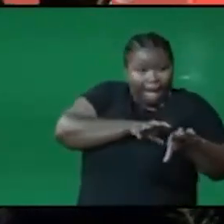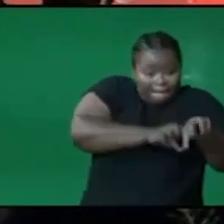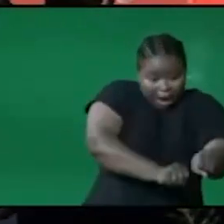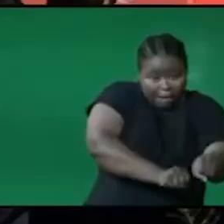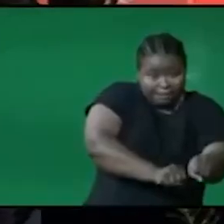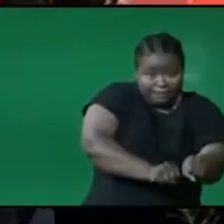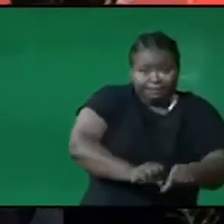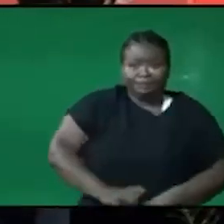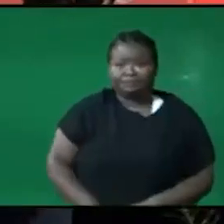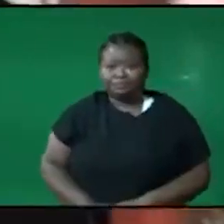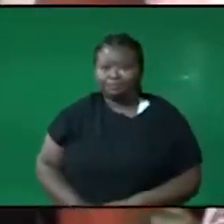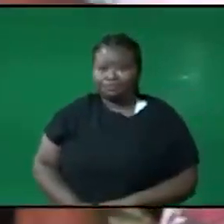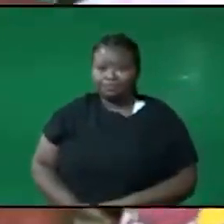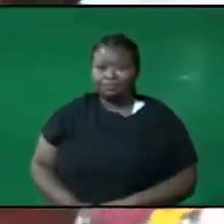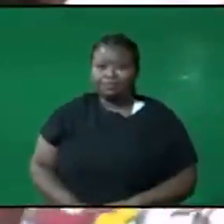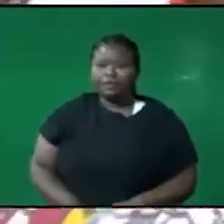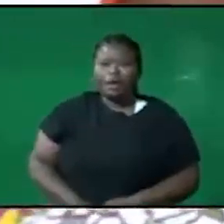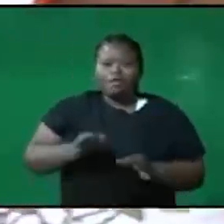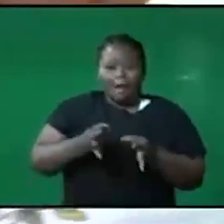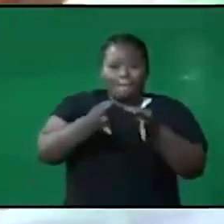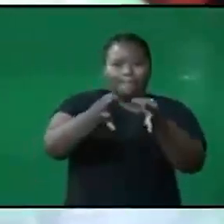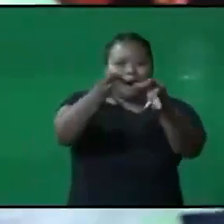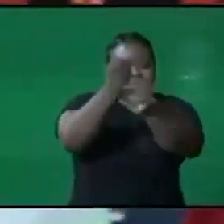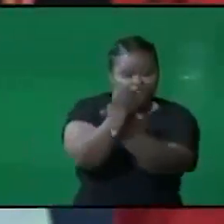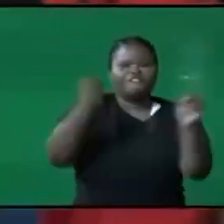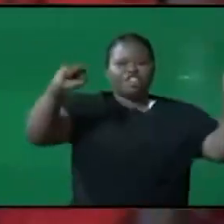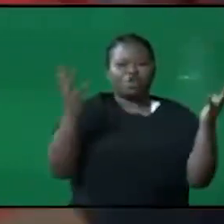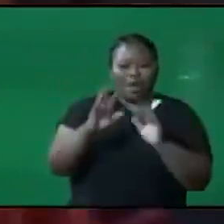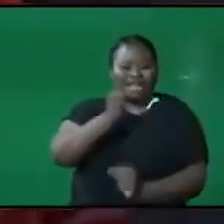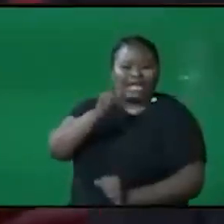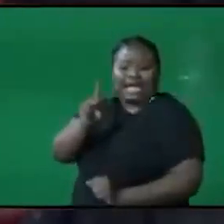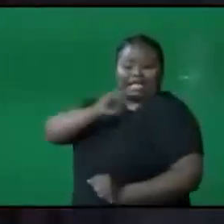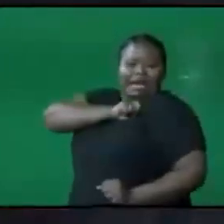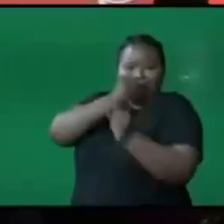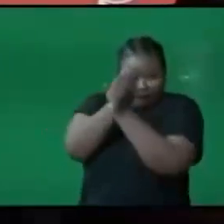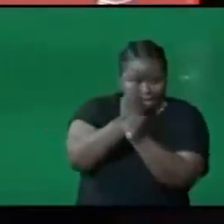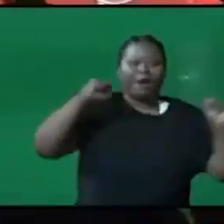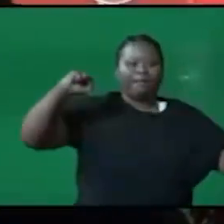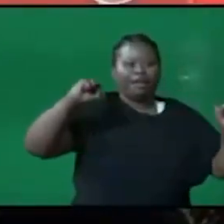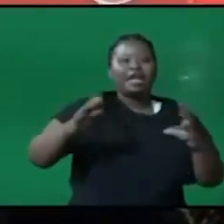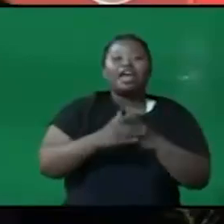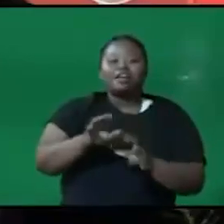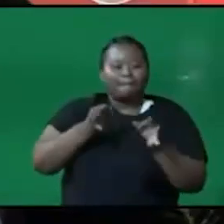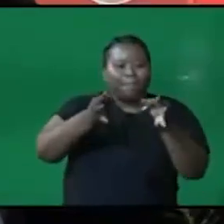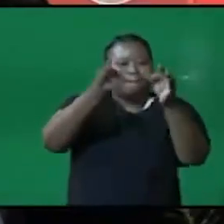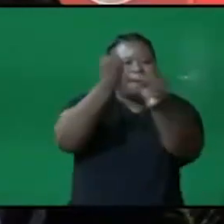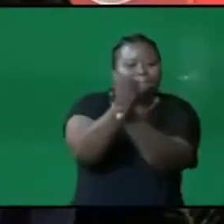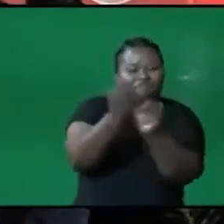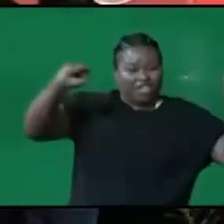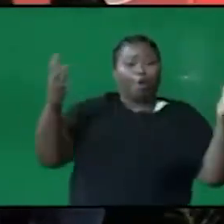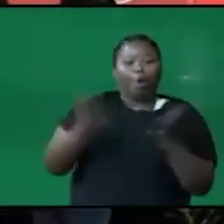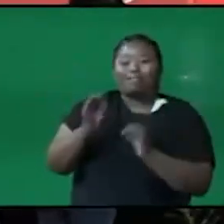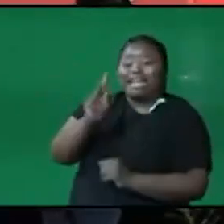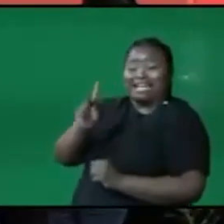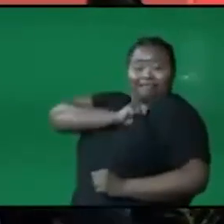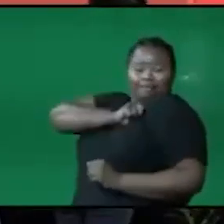Natal, tata. Forward to victory in KZN, forward. Forward to victory in KZN,